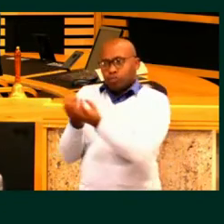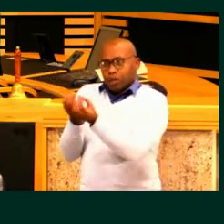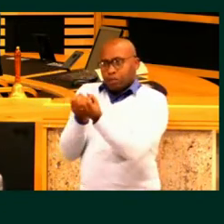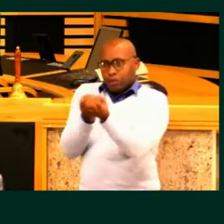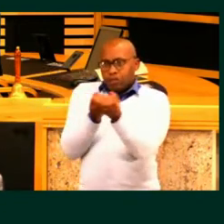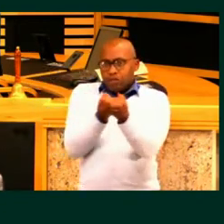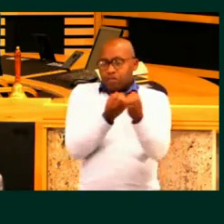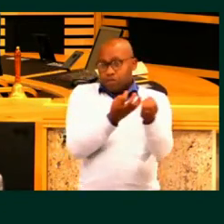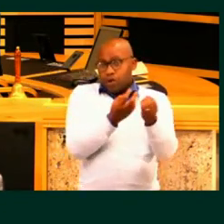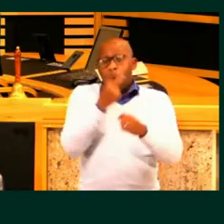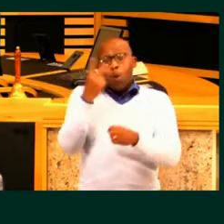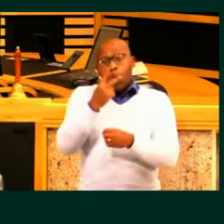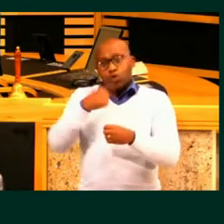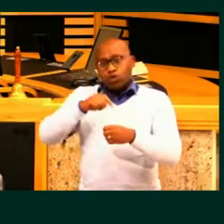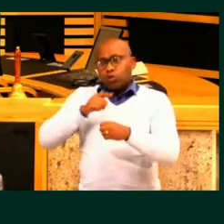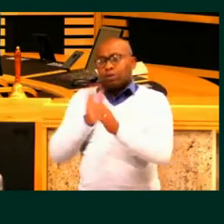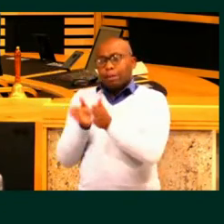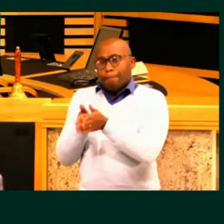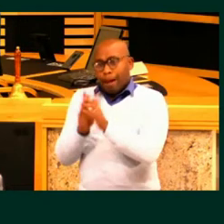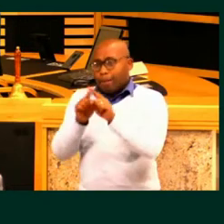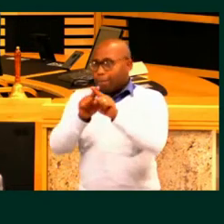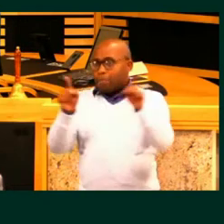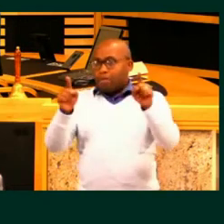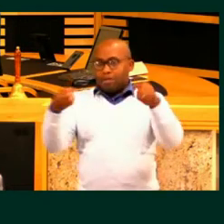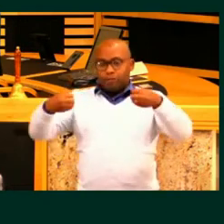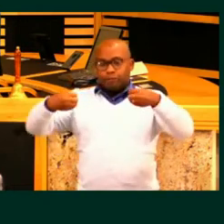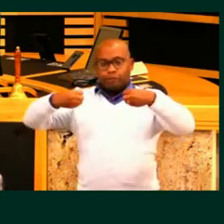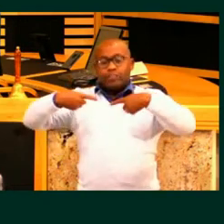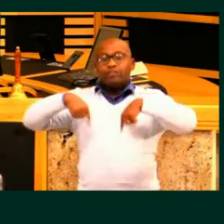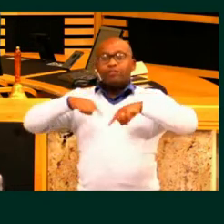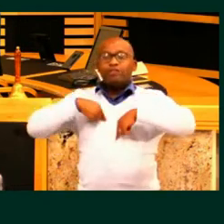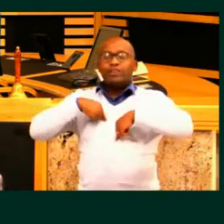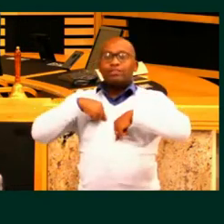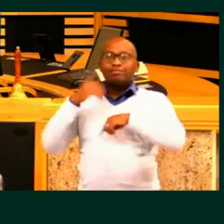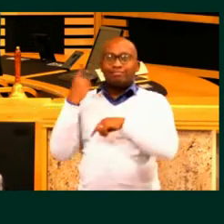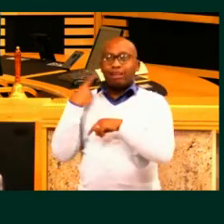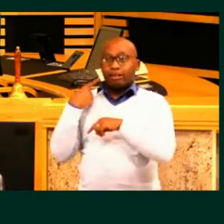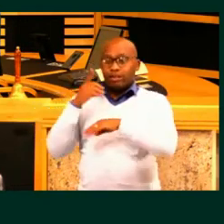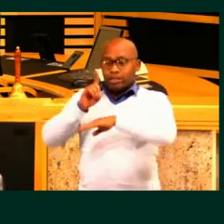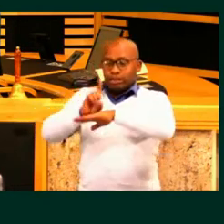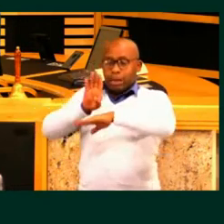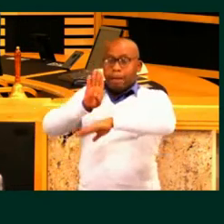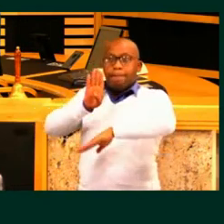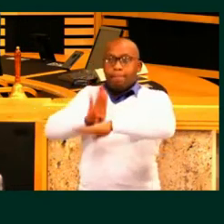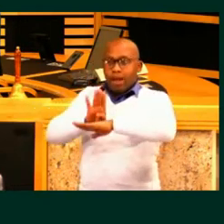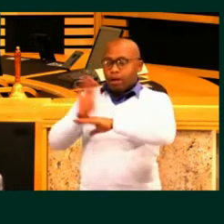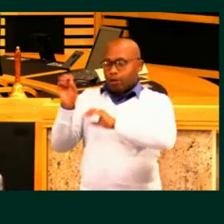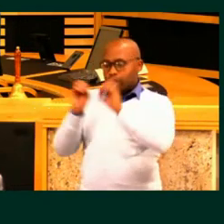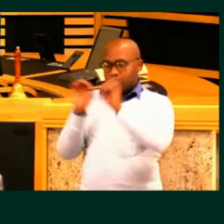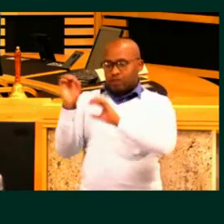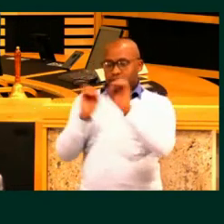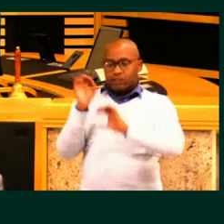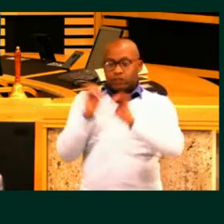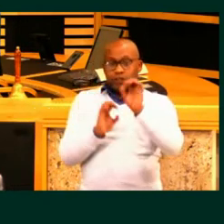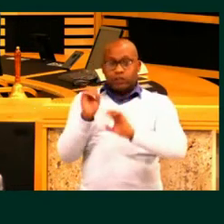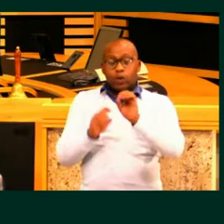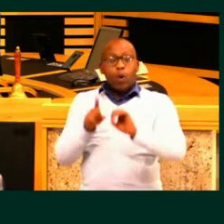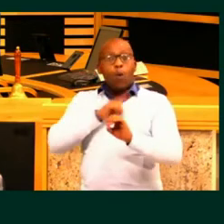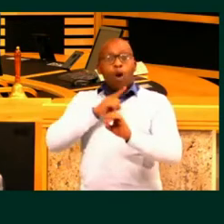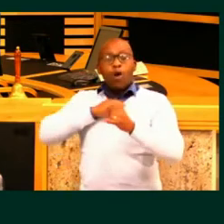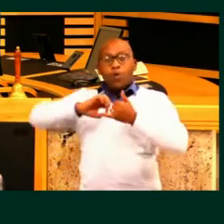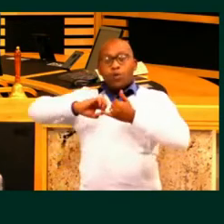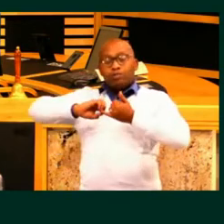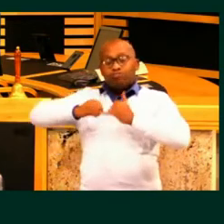of potential candidates for police in Department again during the selection phase of Recruitment and employment